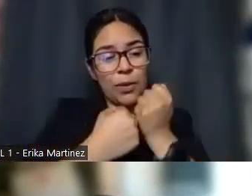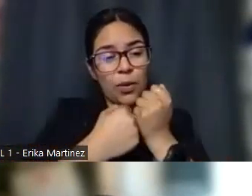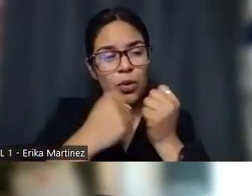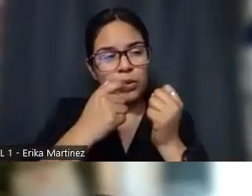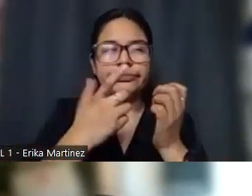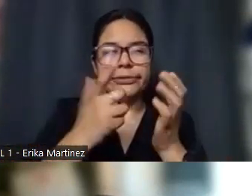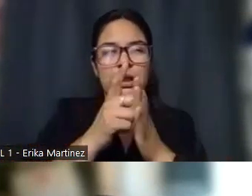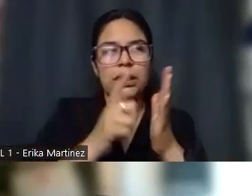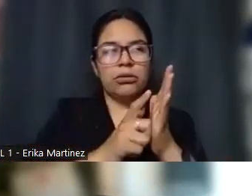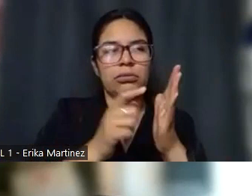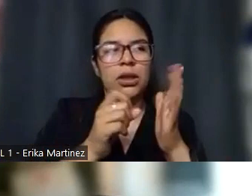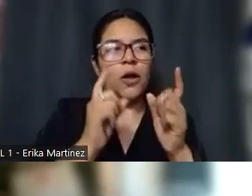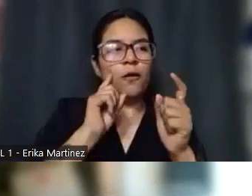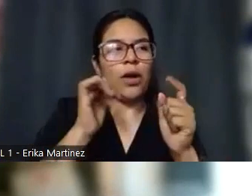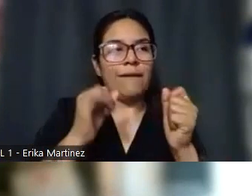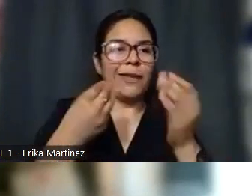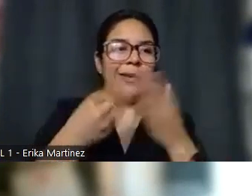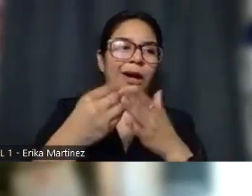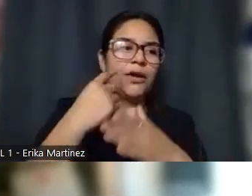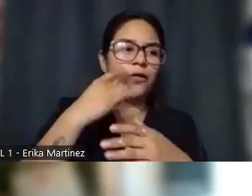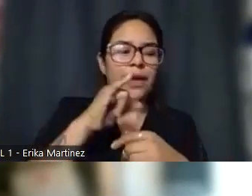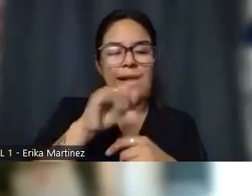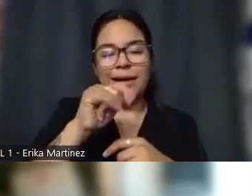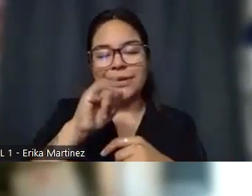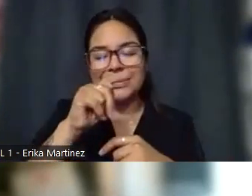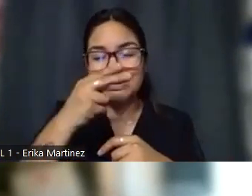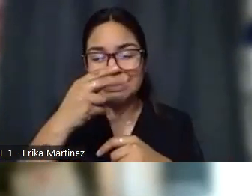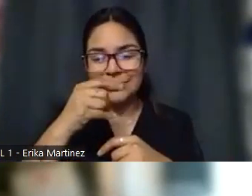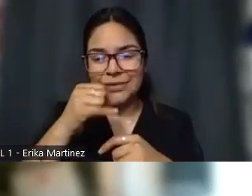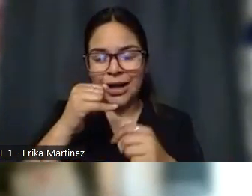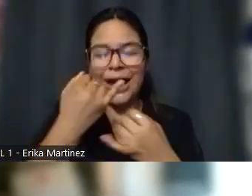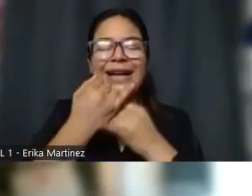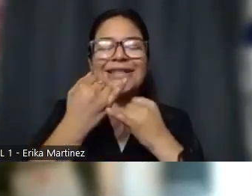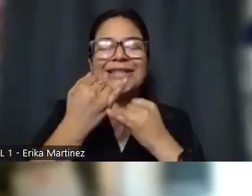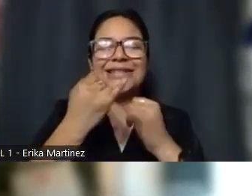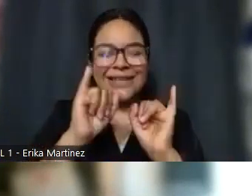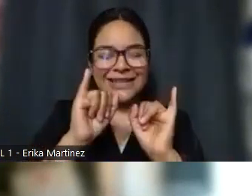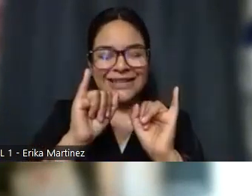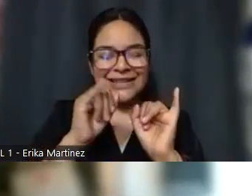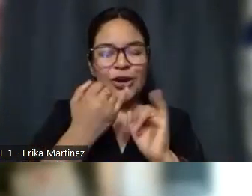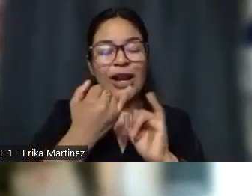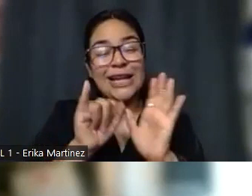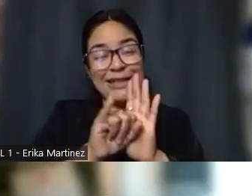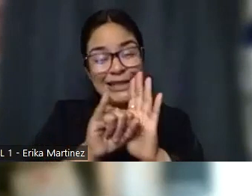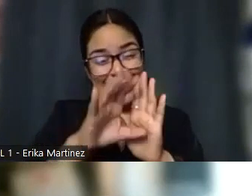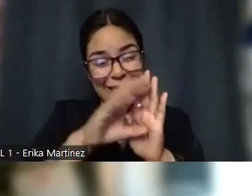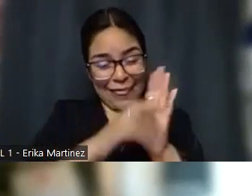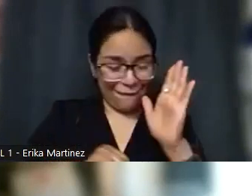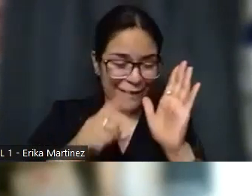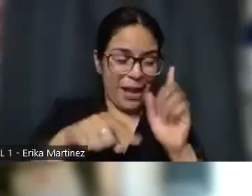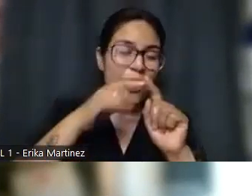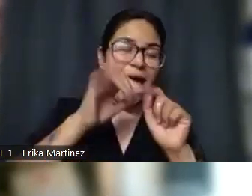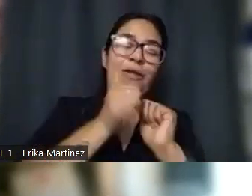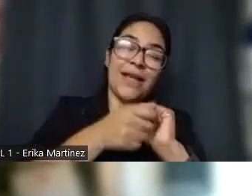around financial abuse, identity theft. And then we even allow folks to go if there